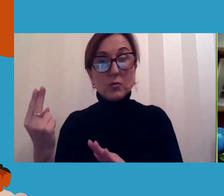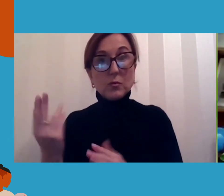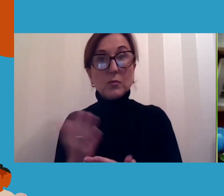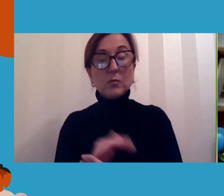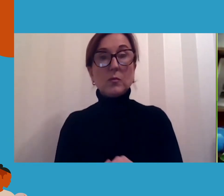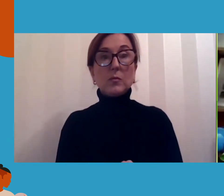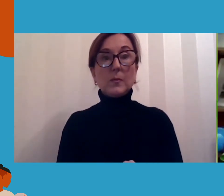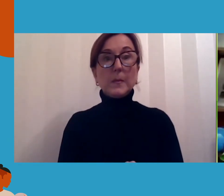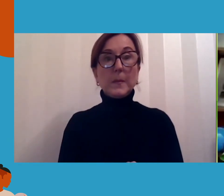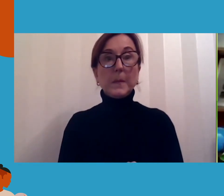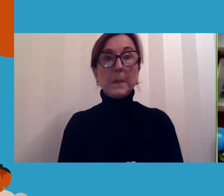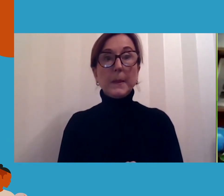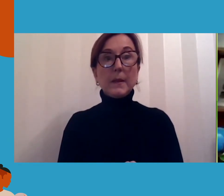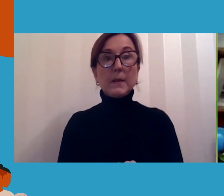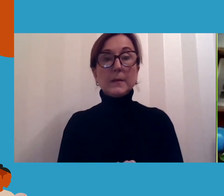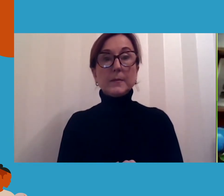So